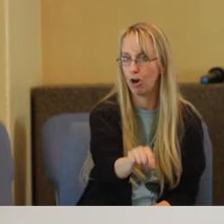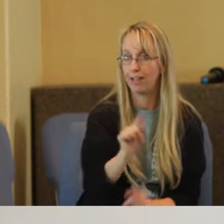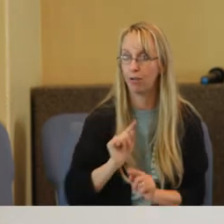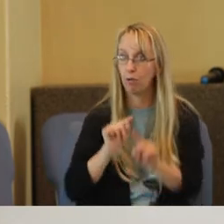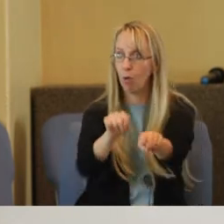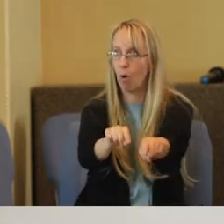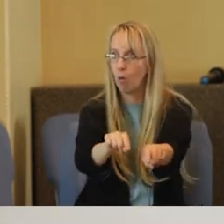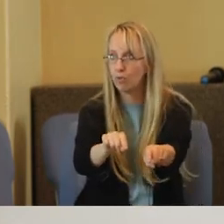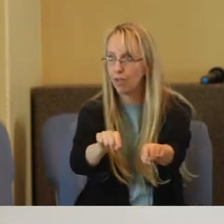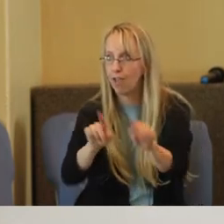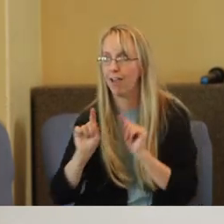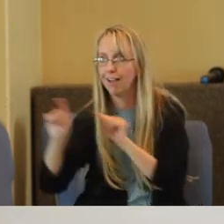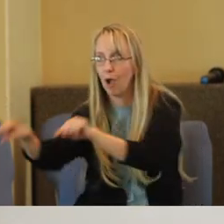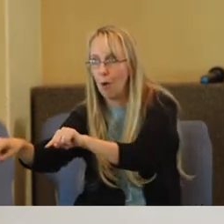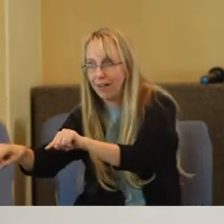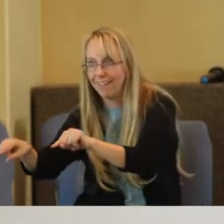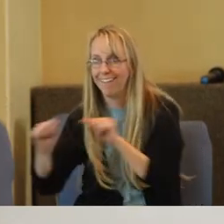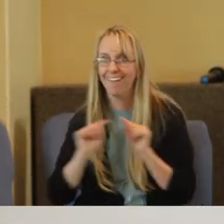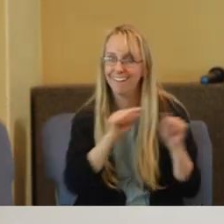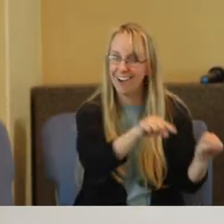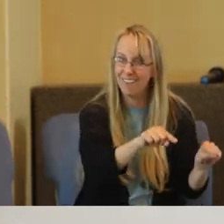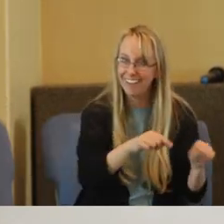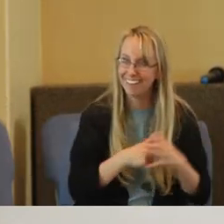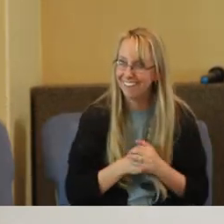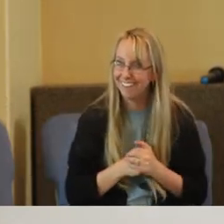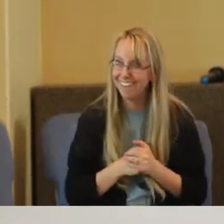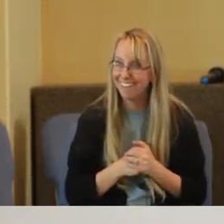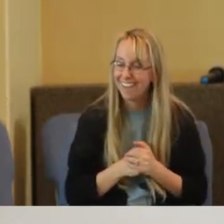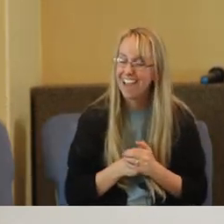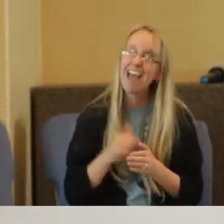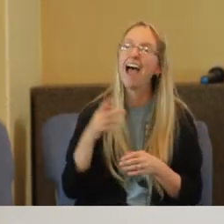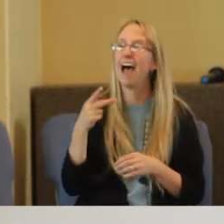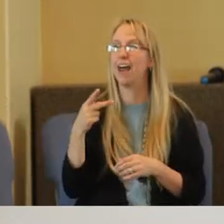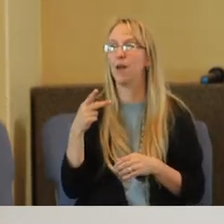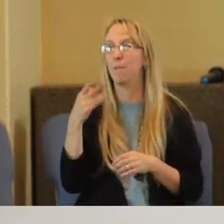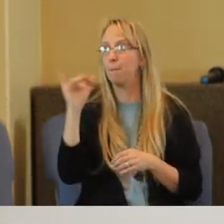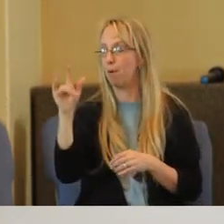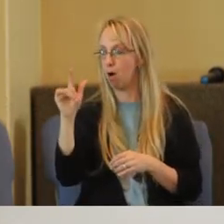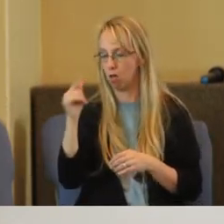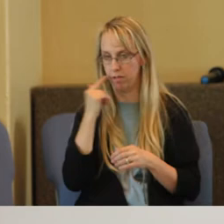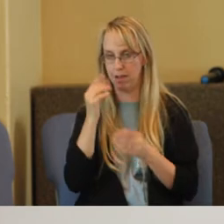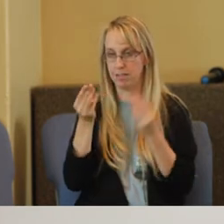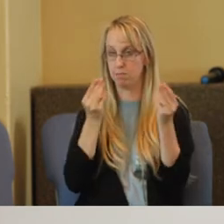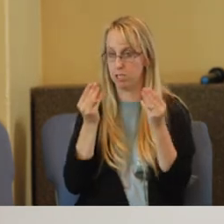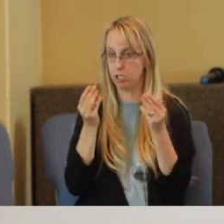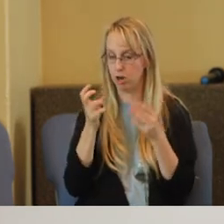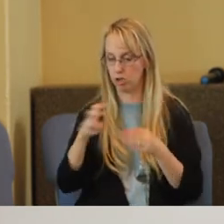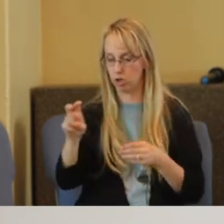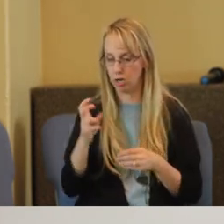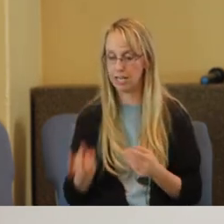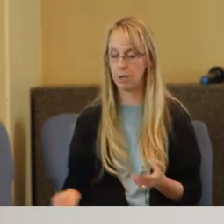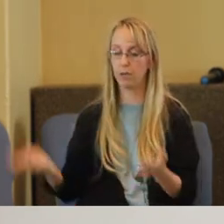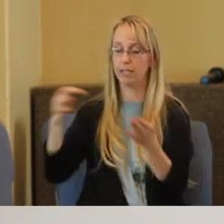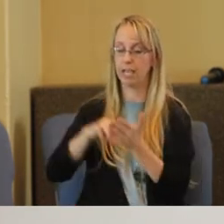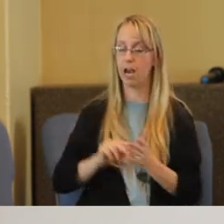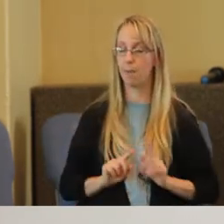In Acts, and Paul on his missionary journeys, they would get up and they would go to the synagogue to tell people about